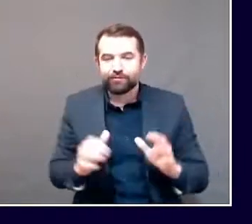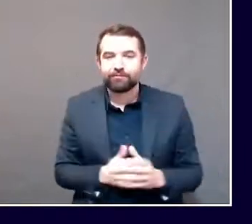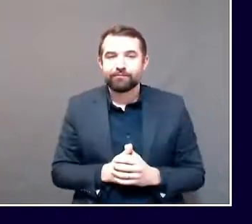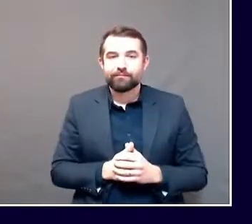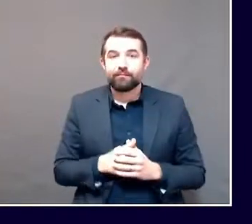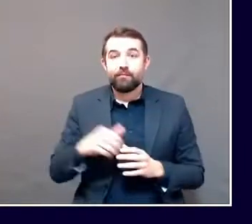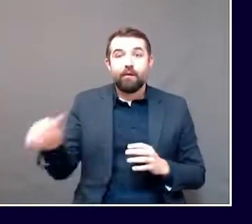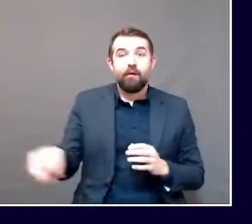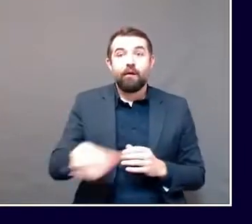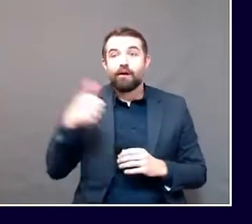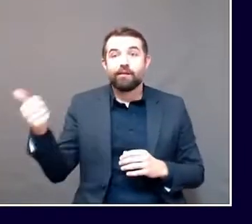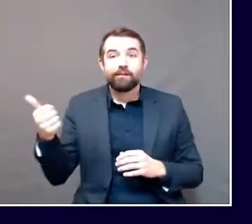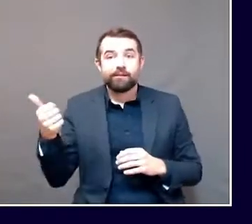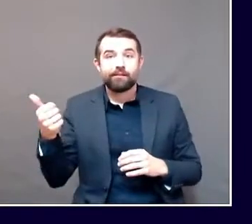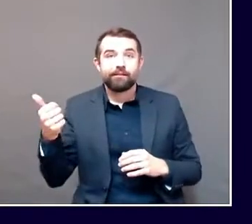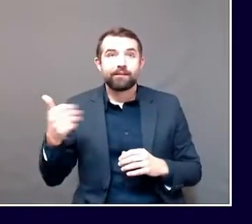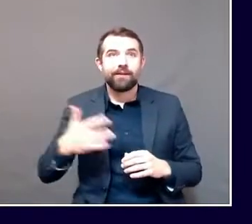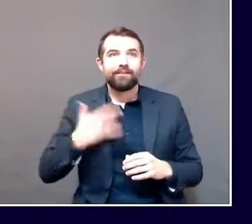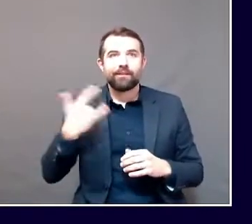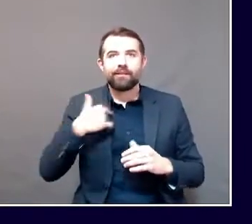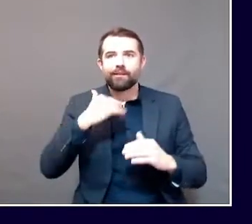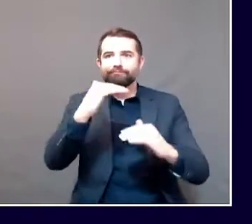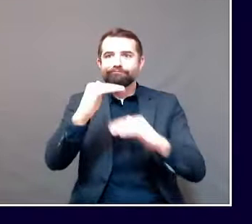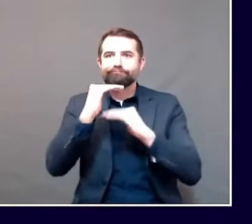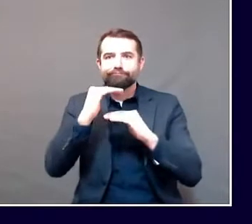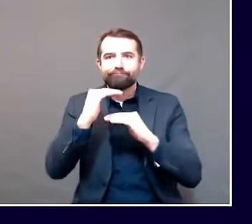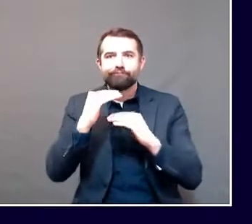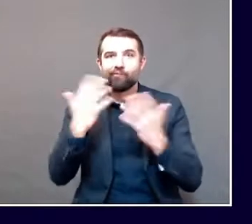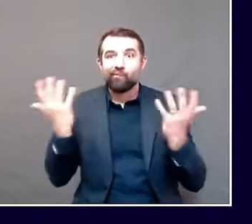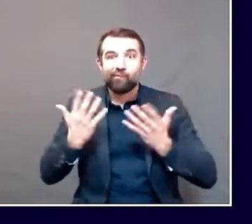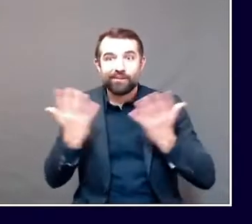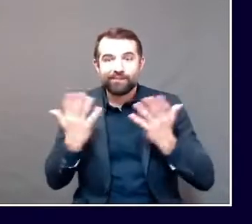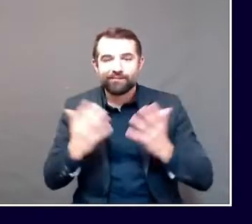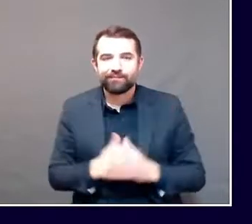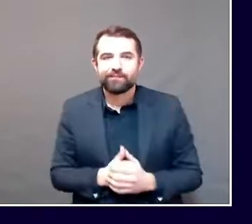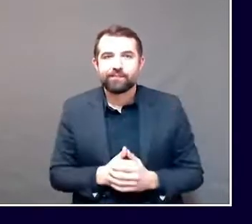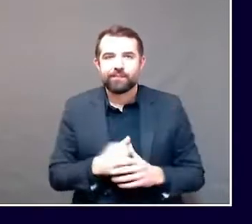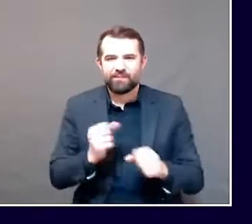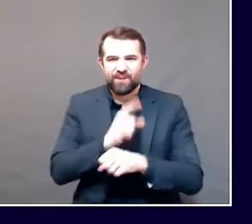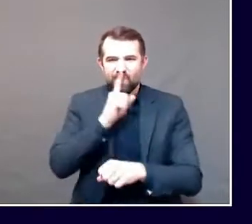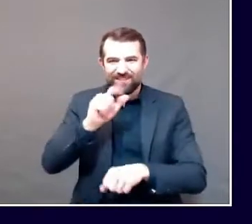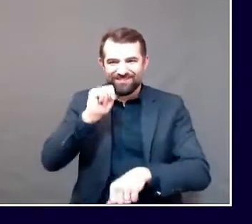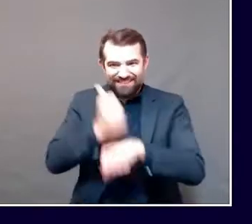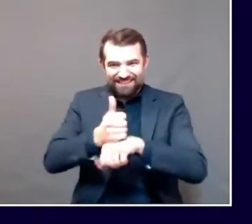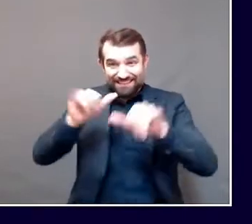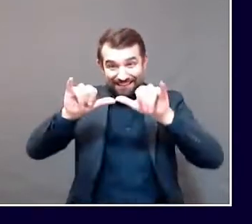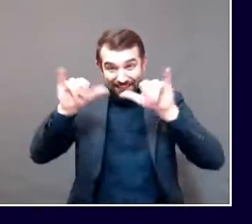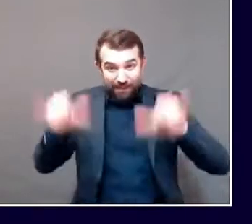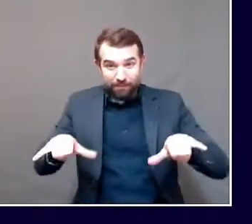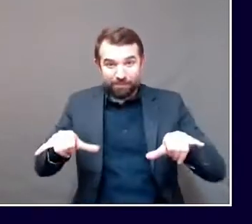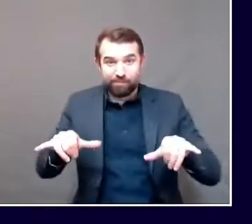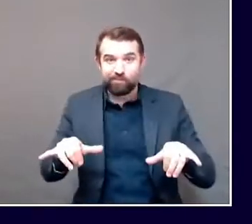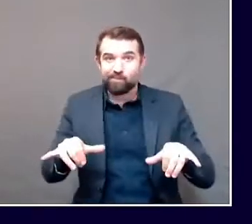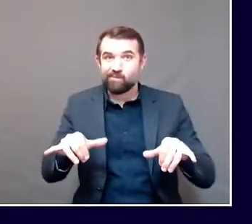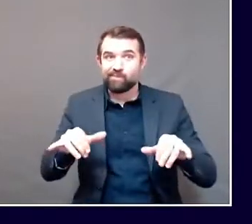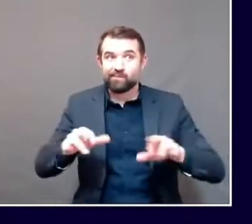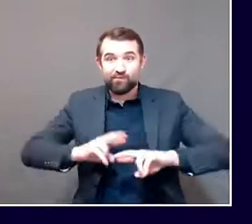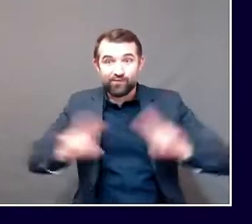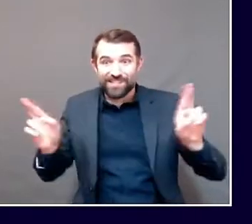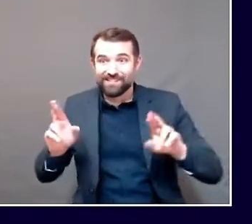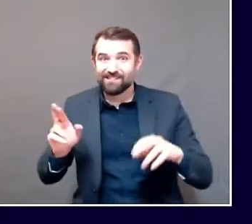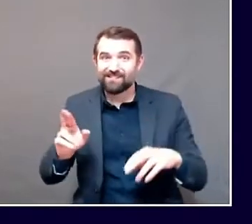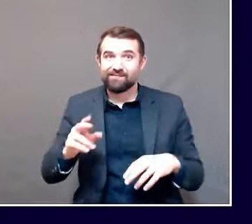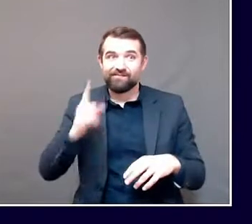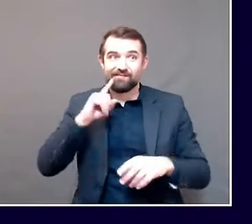constraint that we are under is making sure that we have systems in place that can accommodate a very large throughput of